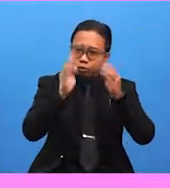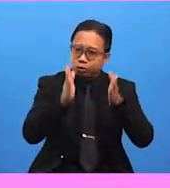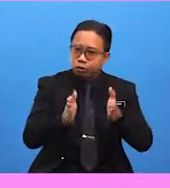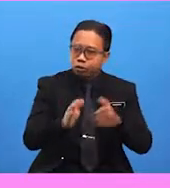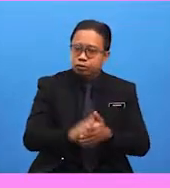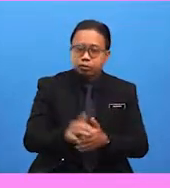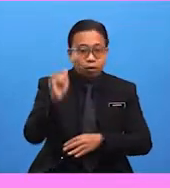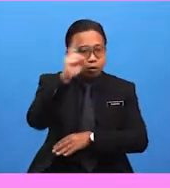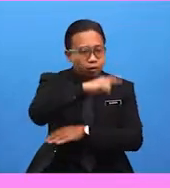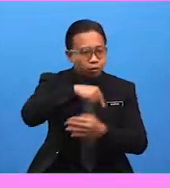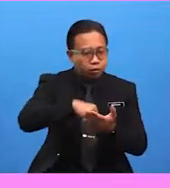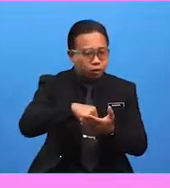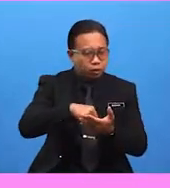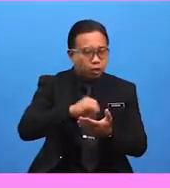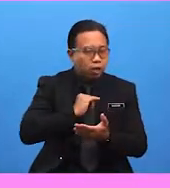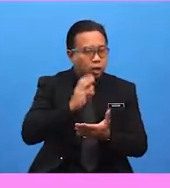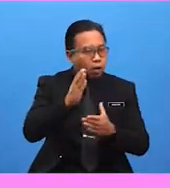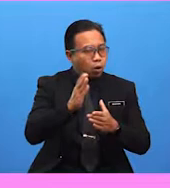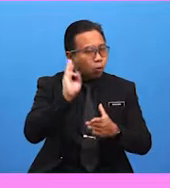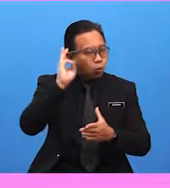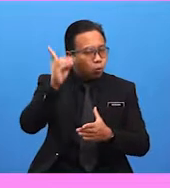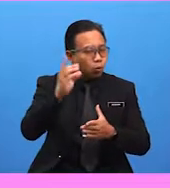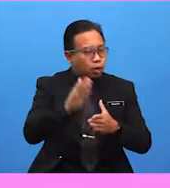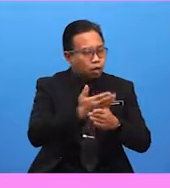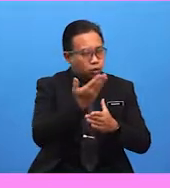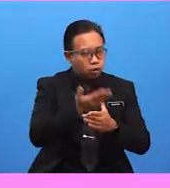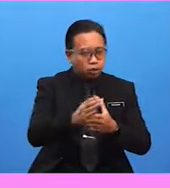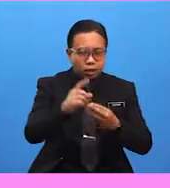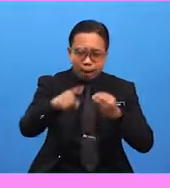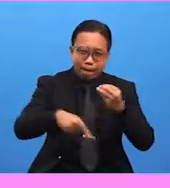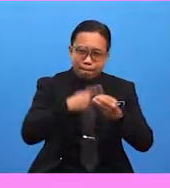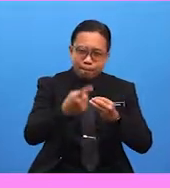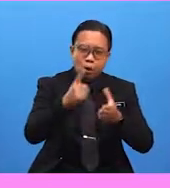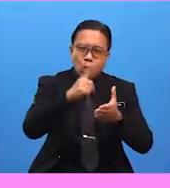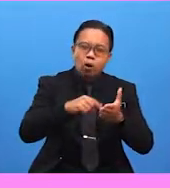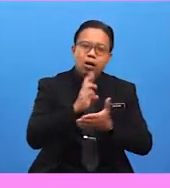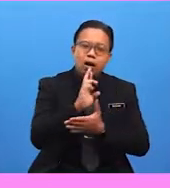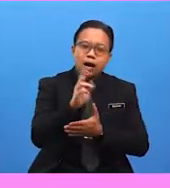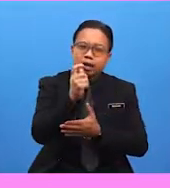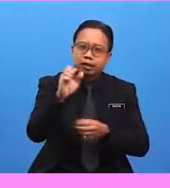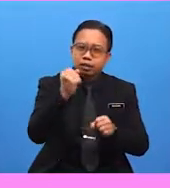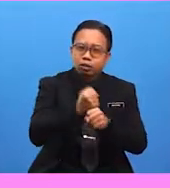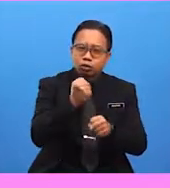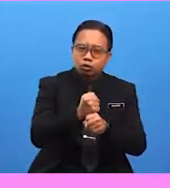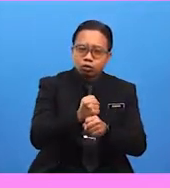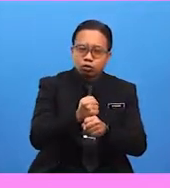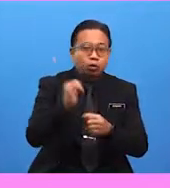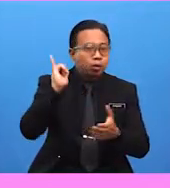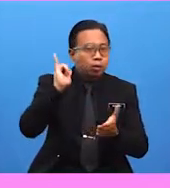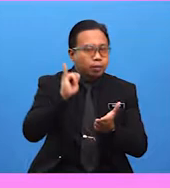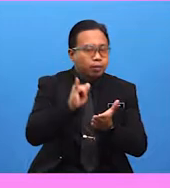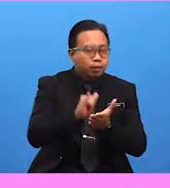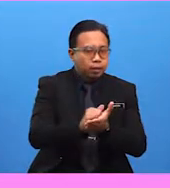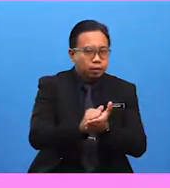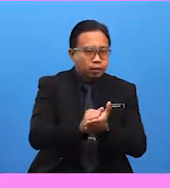today I would like to share with you about what are the jobs that will be